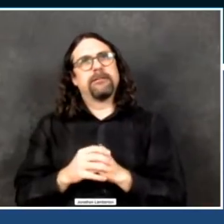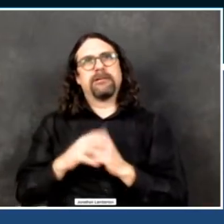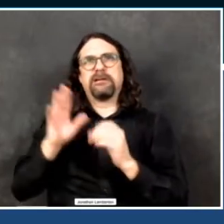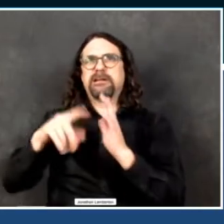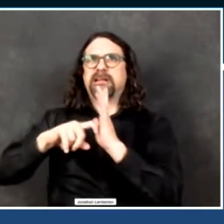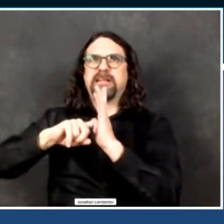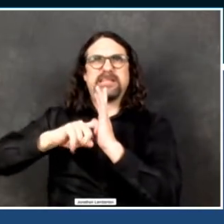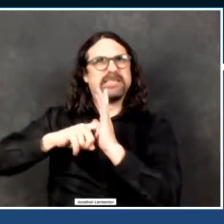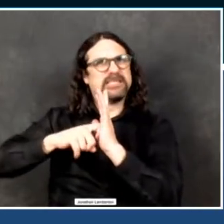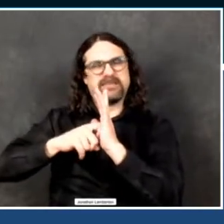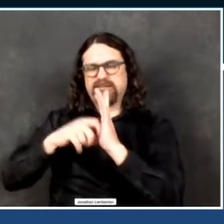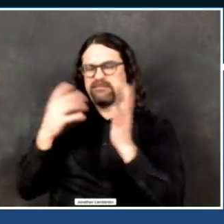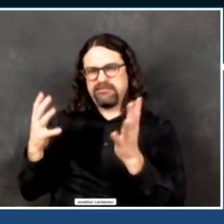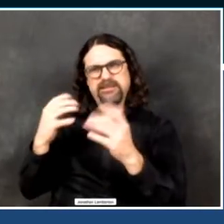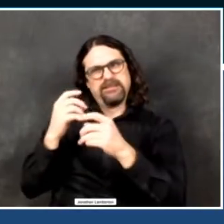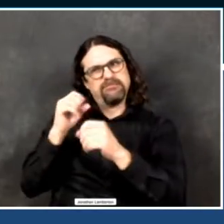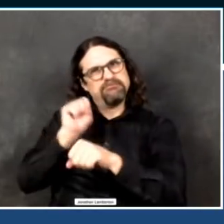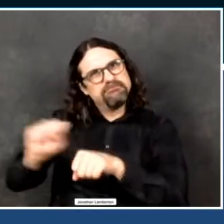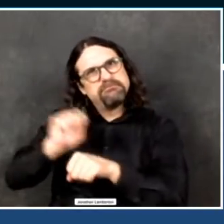of New Yorkers have lost their jobs.